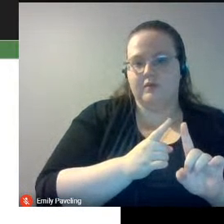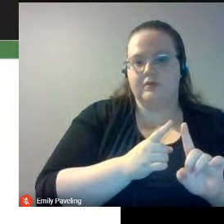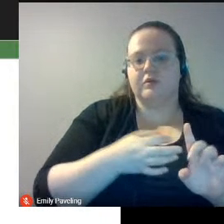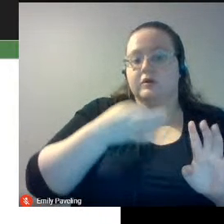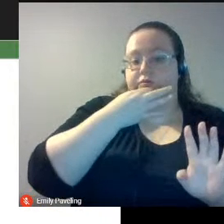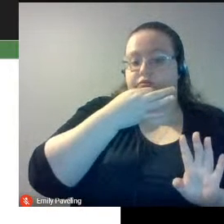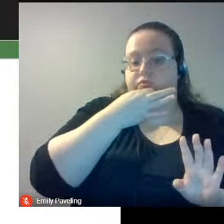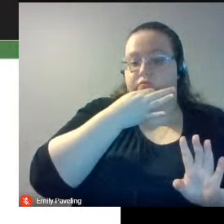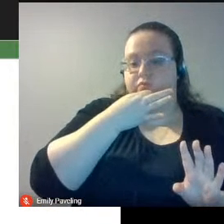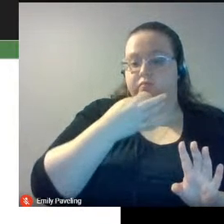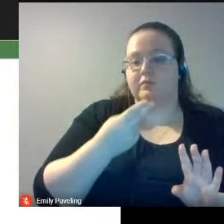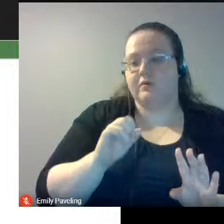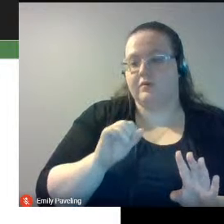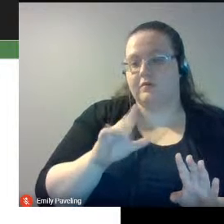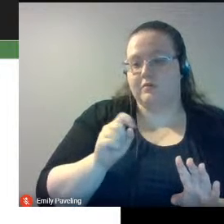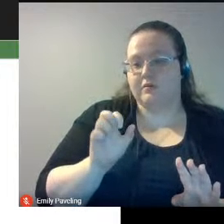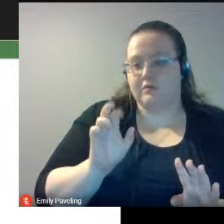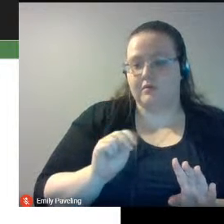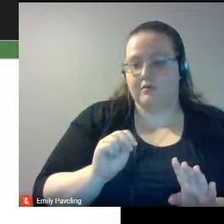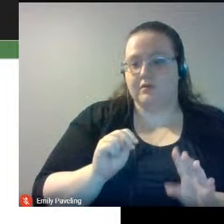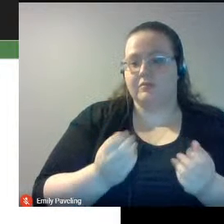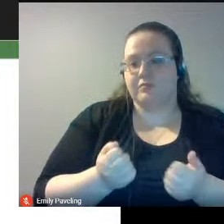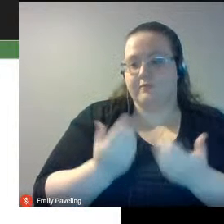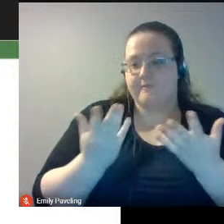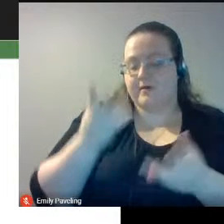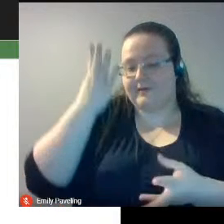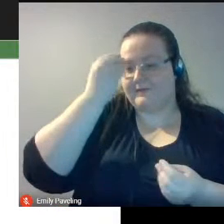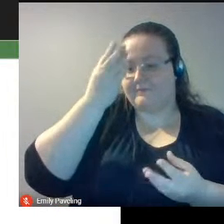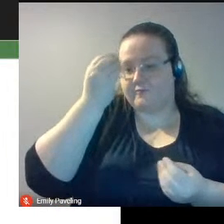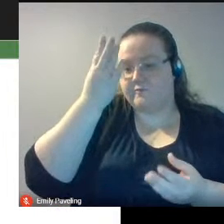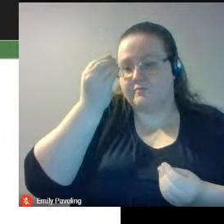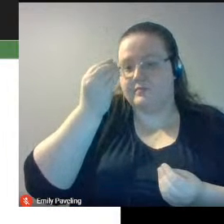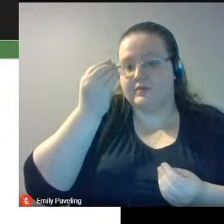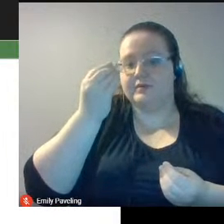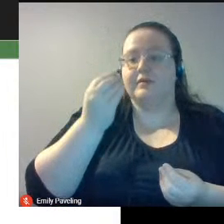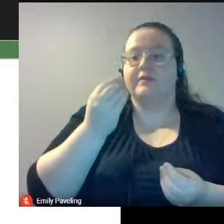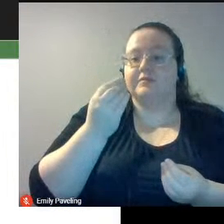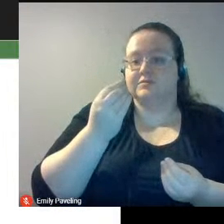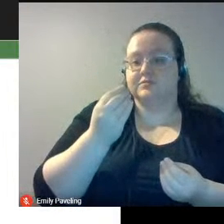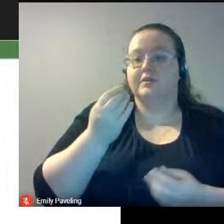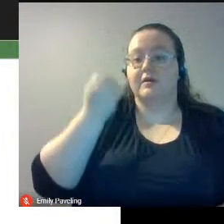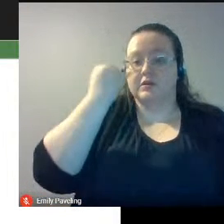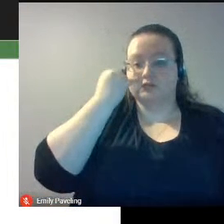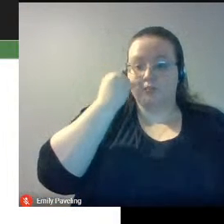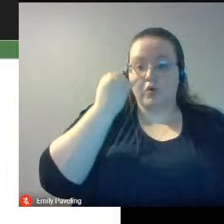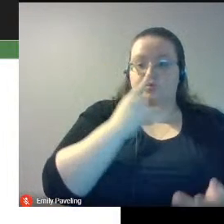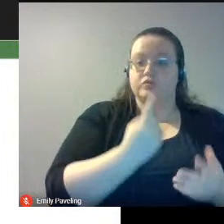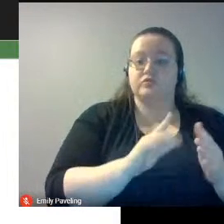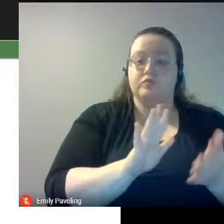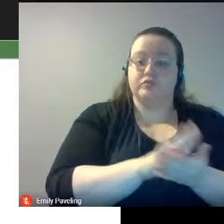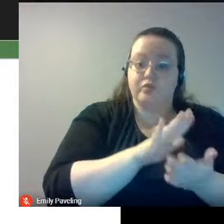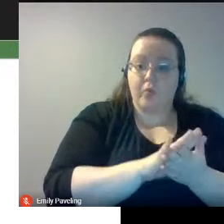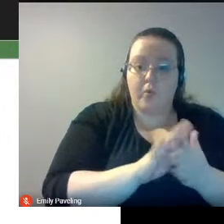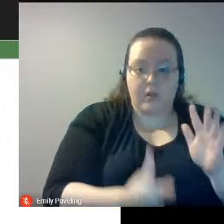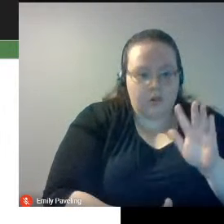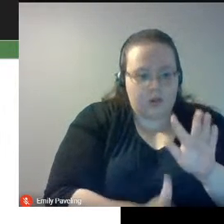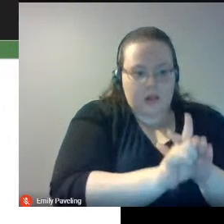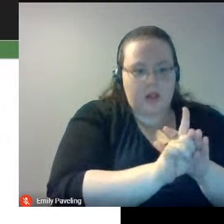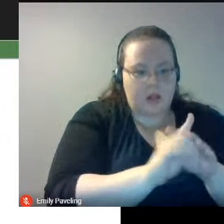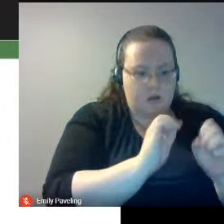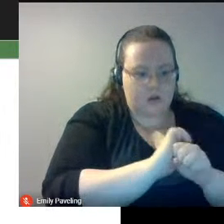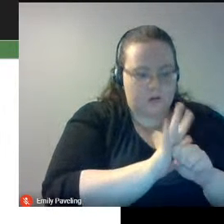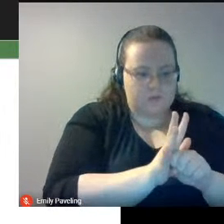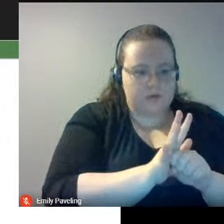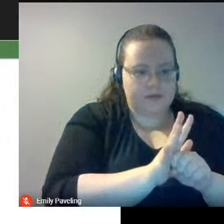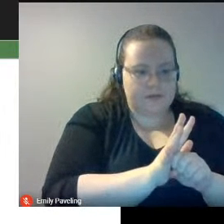for school administrators related to processes for dealing with positive case in a school, and we will provide updates once we know